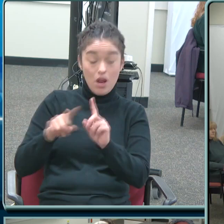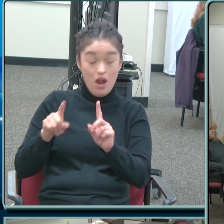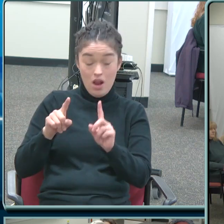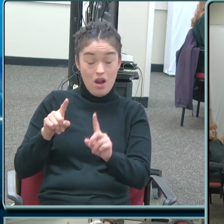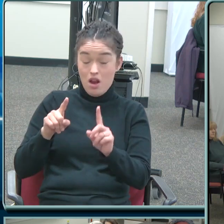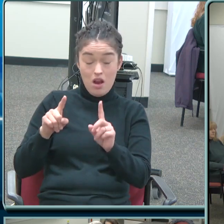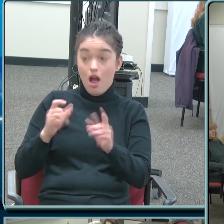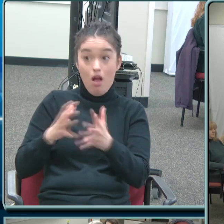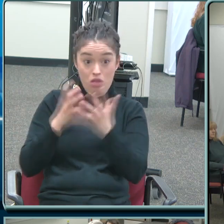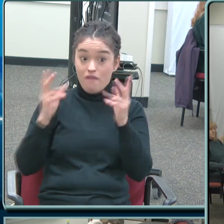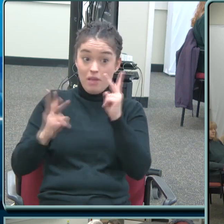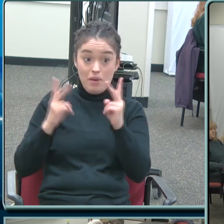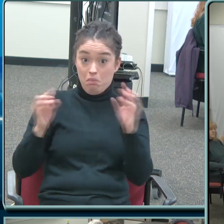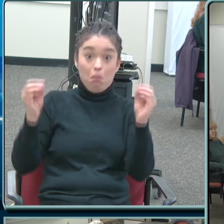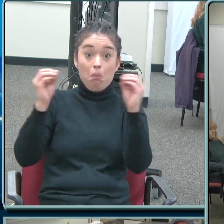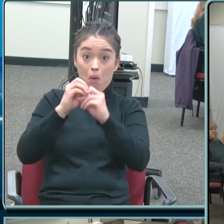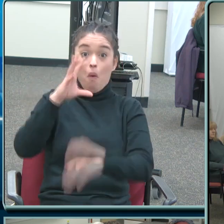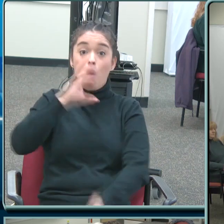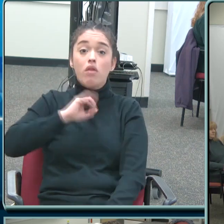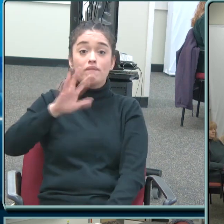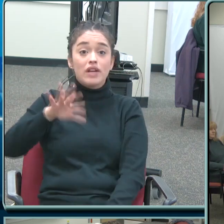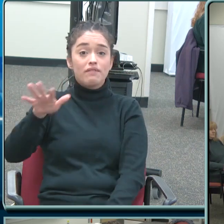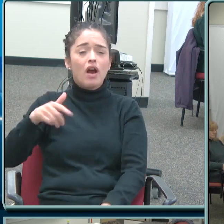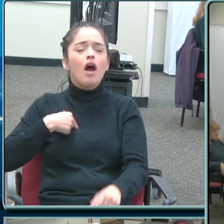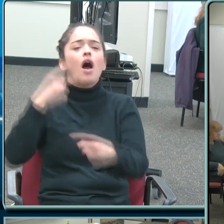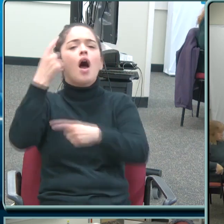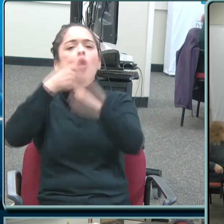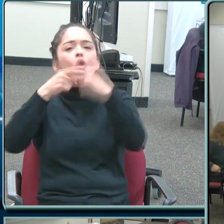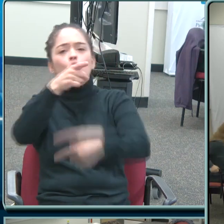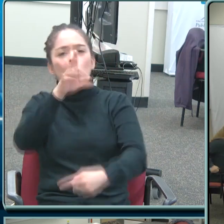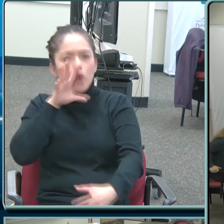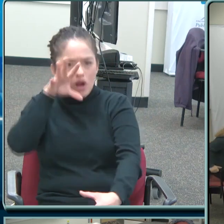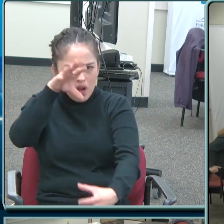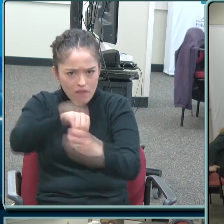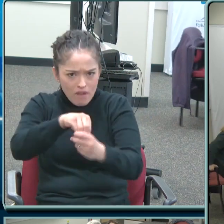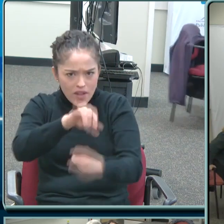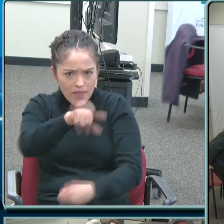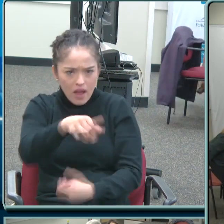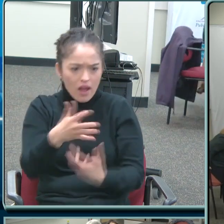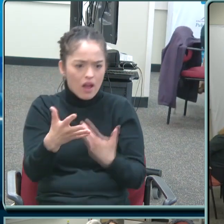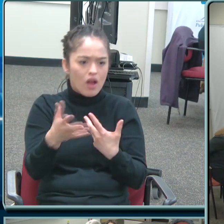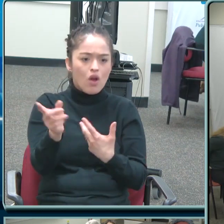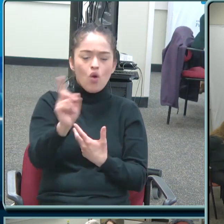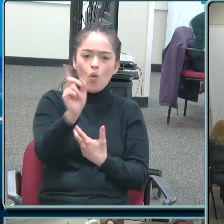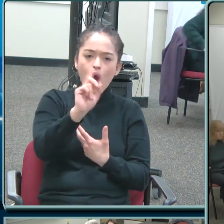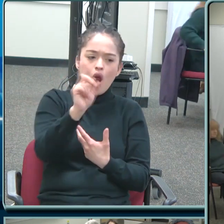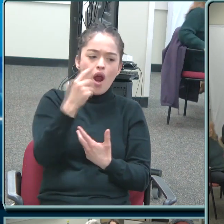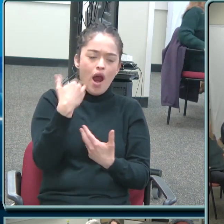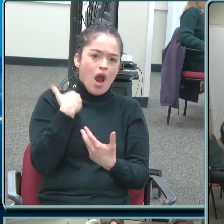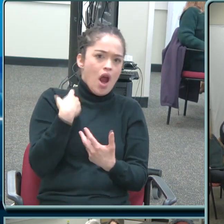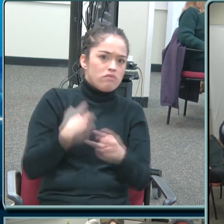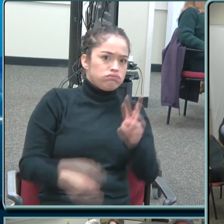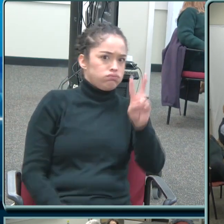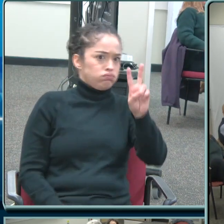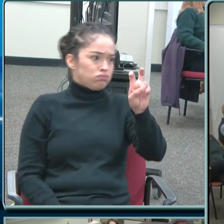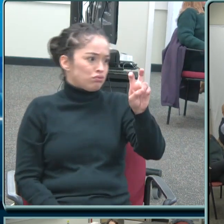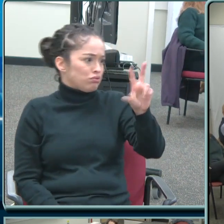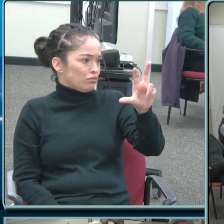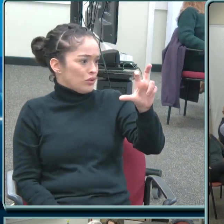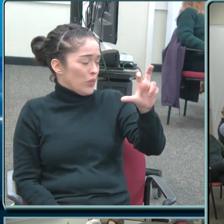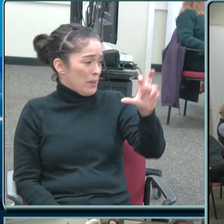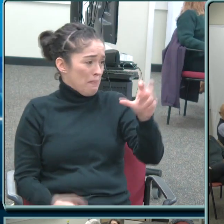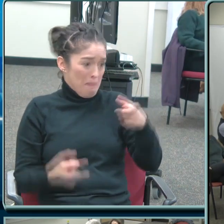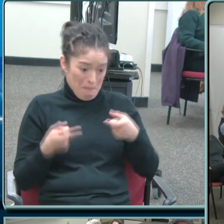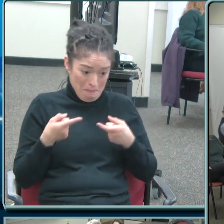than 55. And I'm wondering whether your group gets involved in something like that, where we've got 200 to 300 people in the middle of